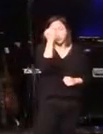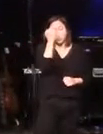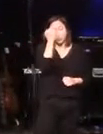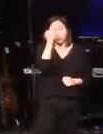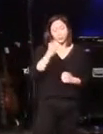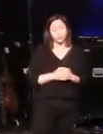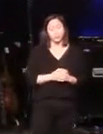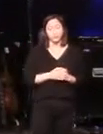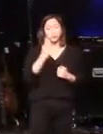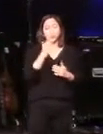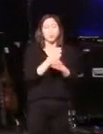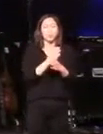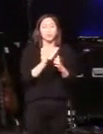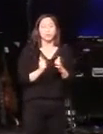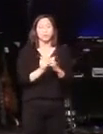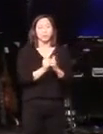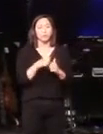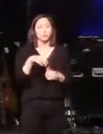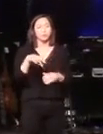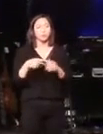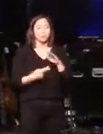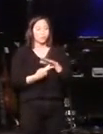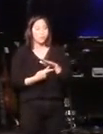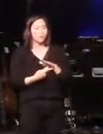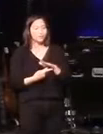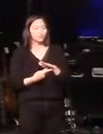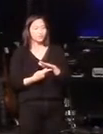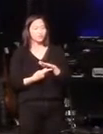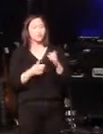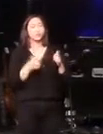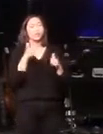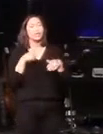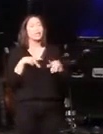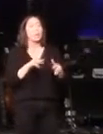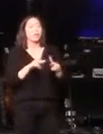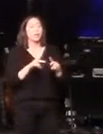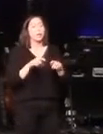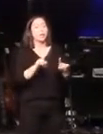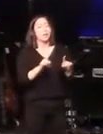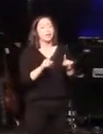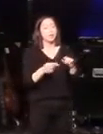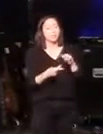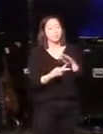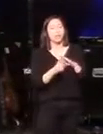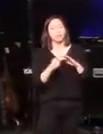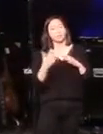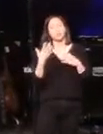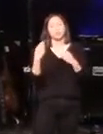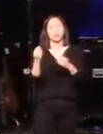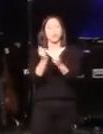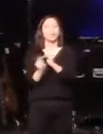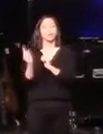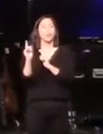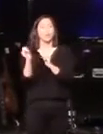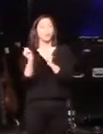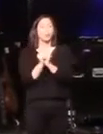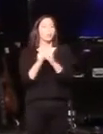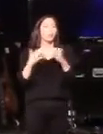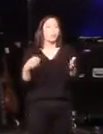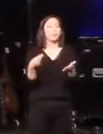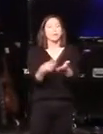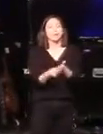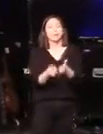let Paul go anywhere and be empty-handed. By the way, that was not true of every church. And by the way, it's not